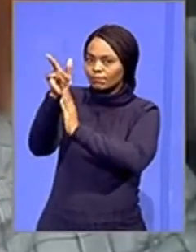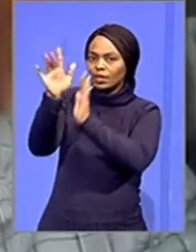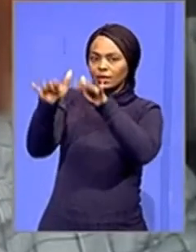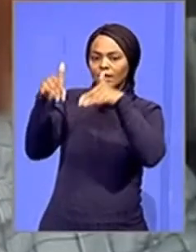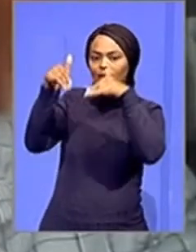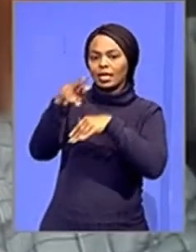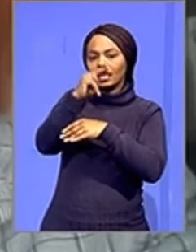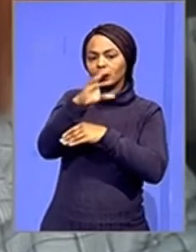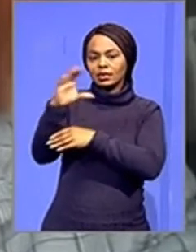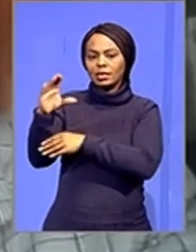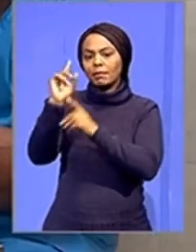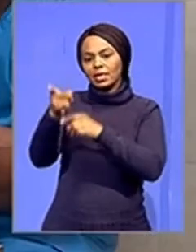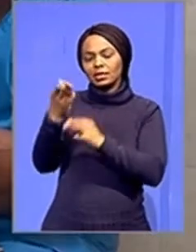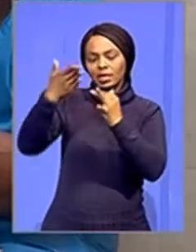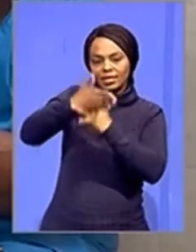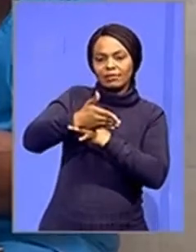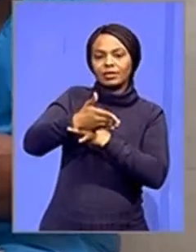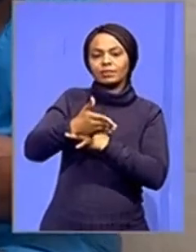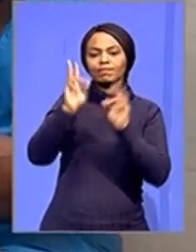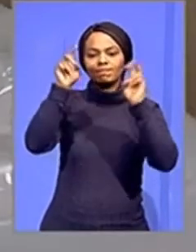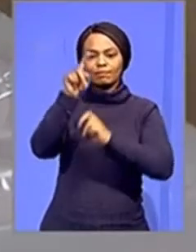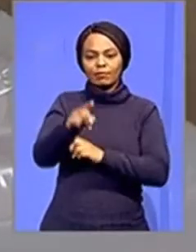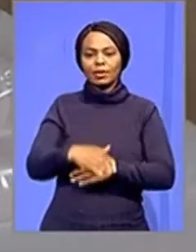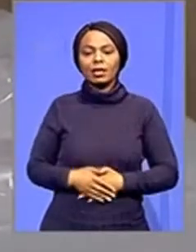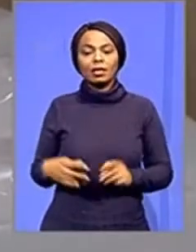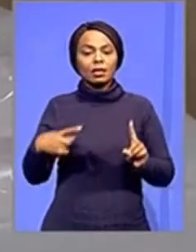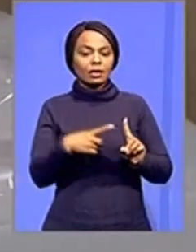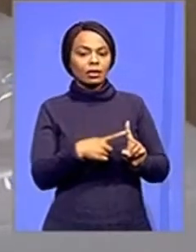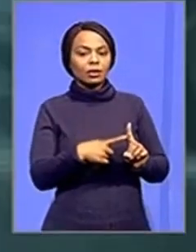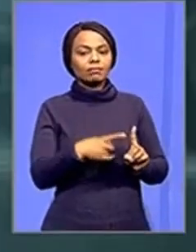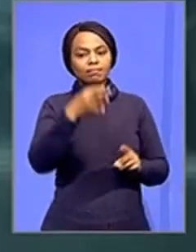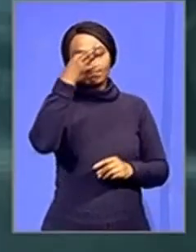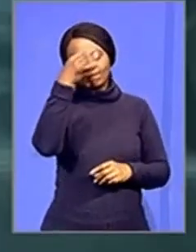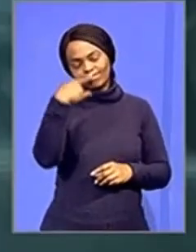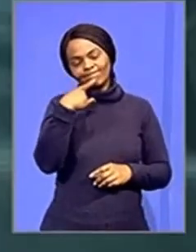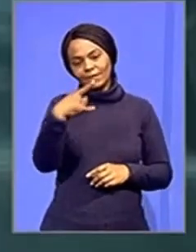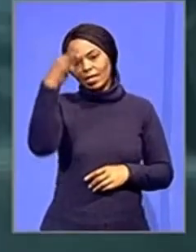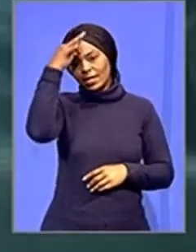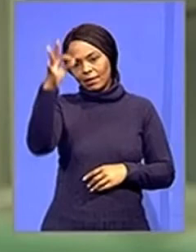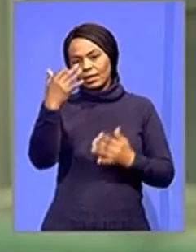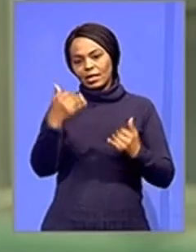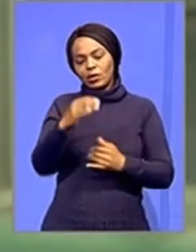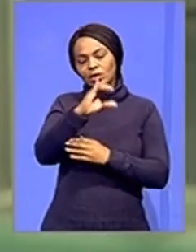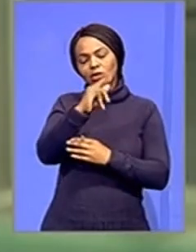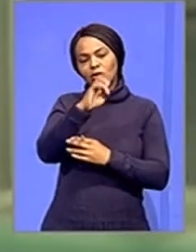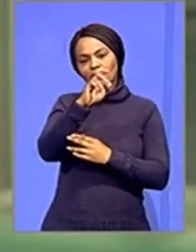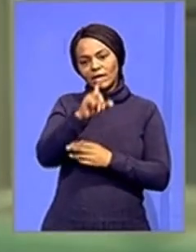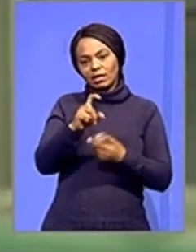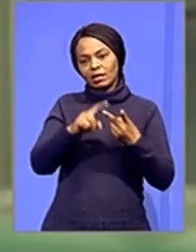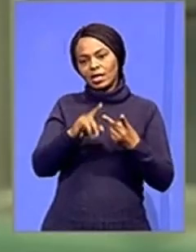introduce the necessary interventions. Kwa karekubai ari puso etasweza kami ento ya Sinovekili AstraZeneca BGE.